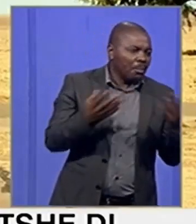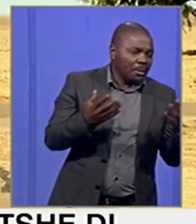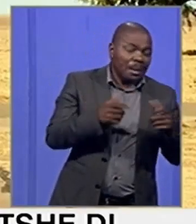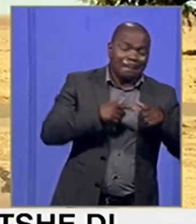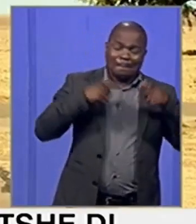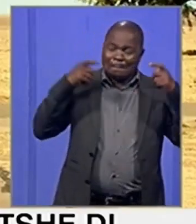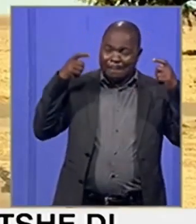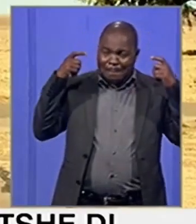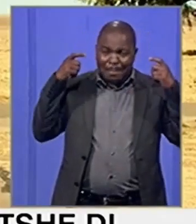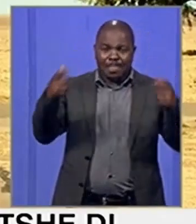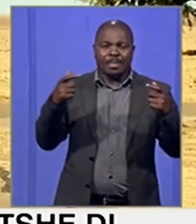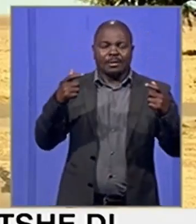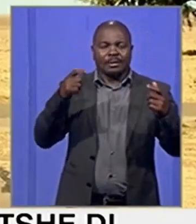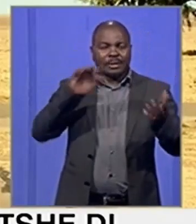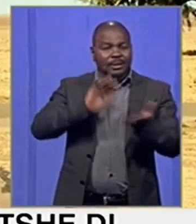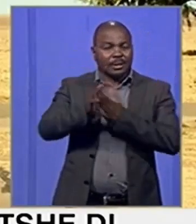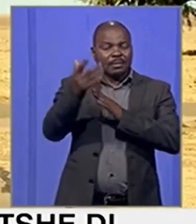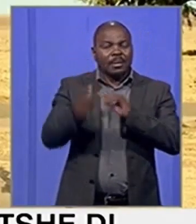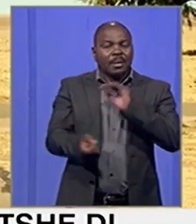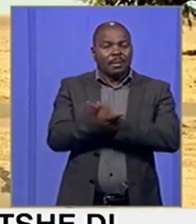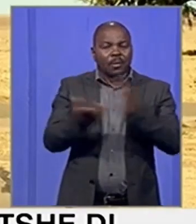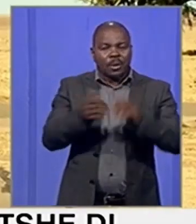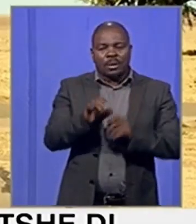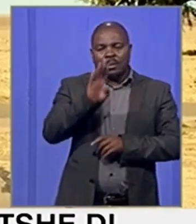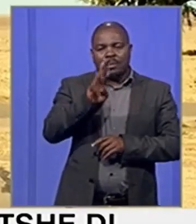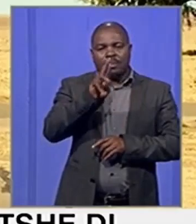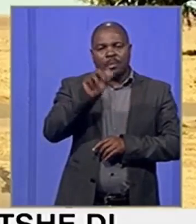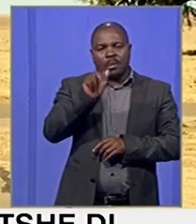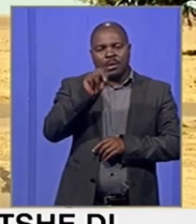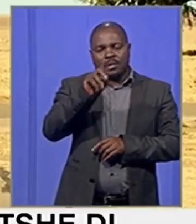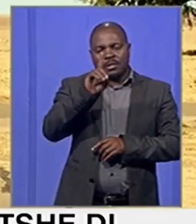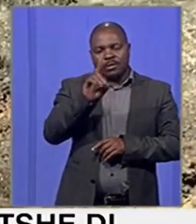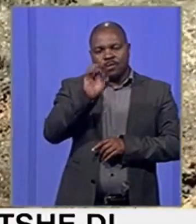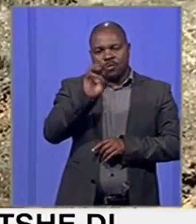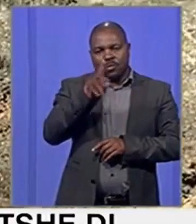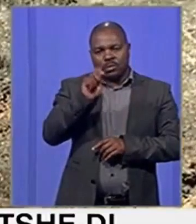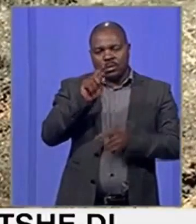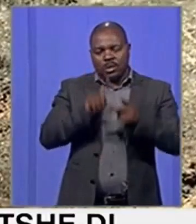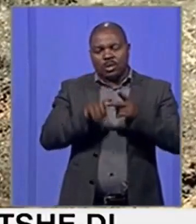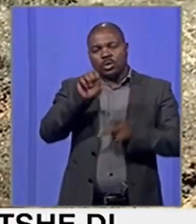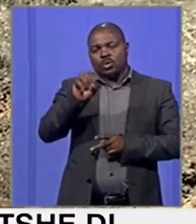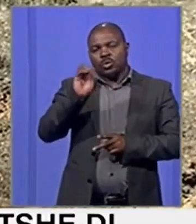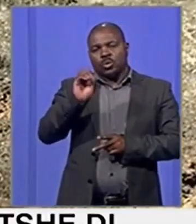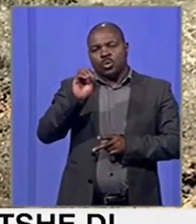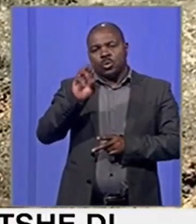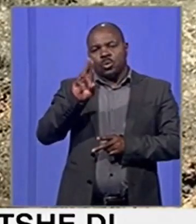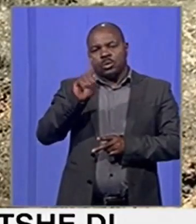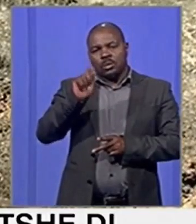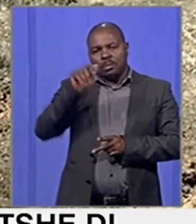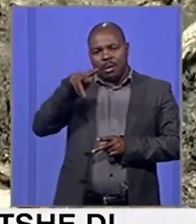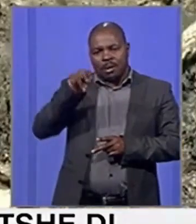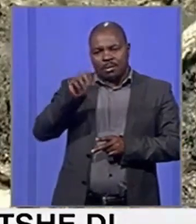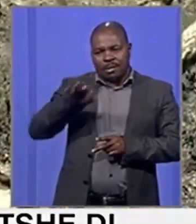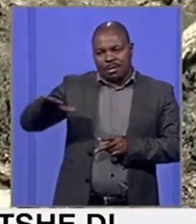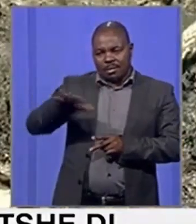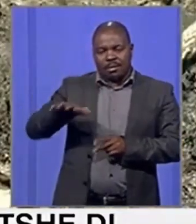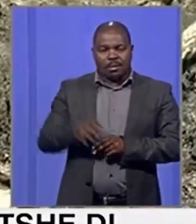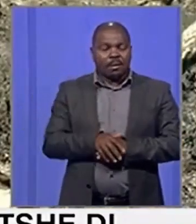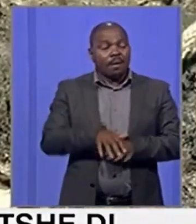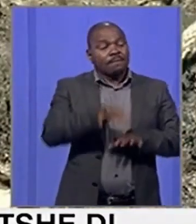damage happened in the what we call the Brandfort Soutpan complex. Ha jwale ha ho so tsejwe hore dihwai